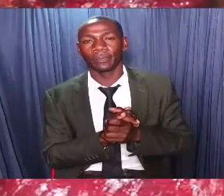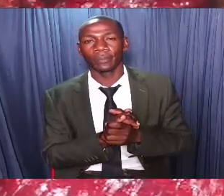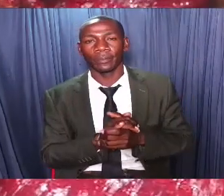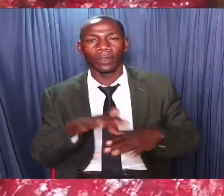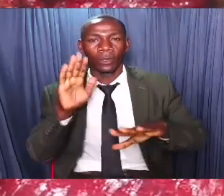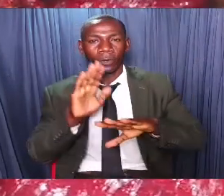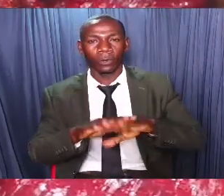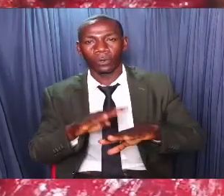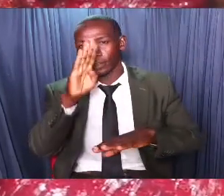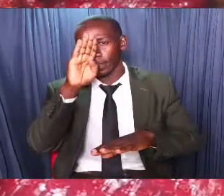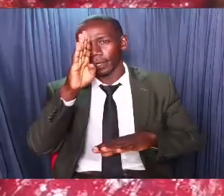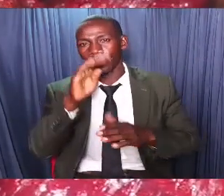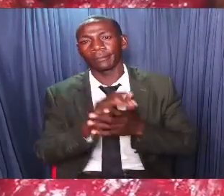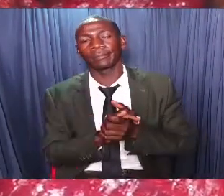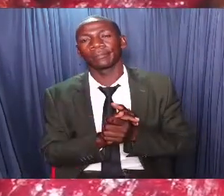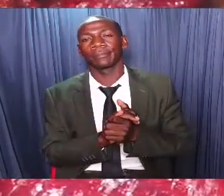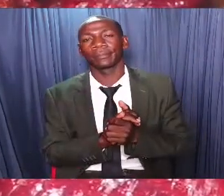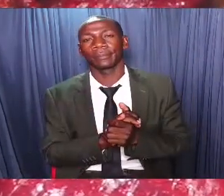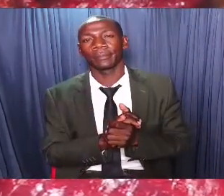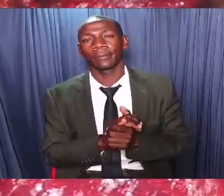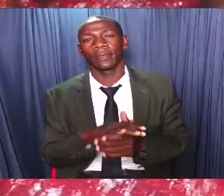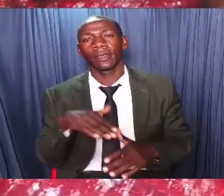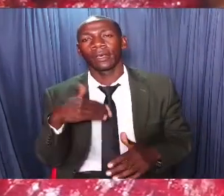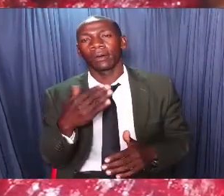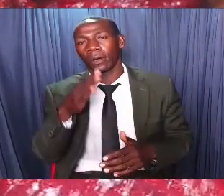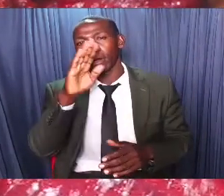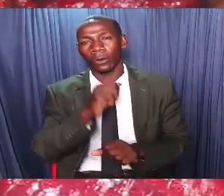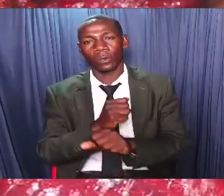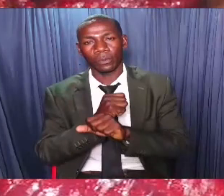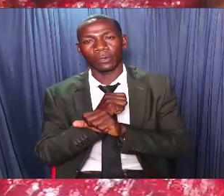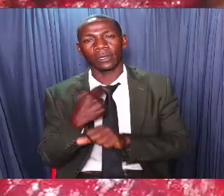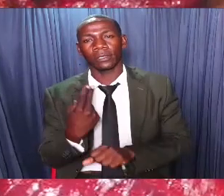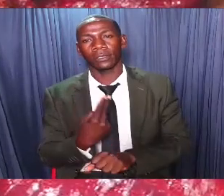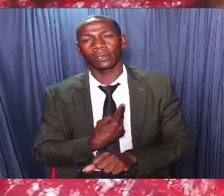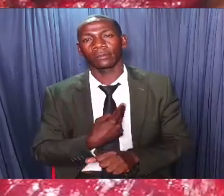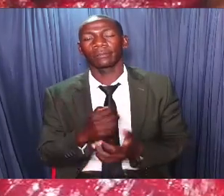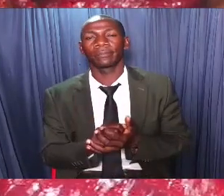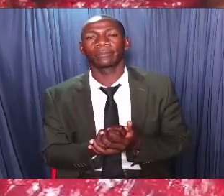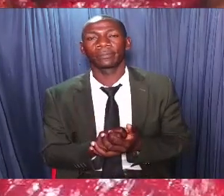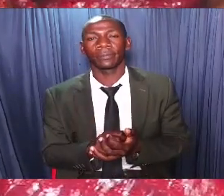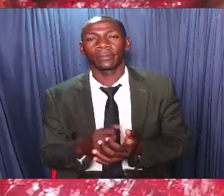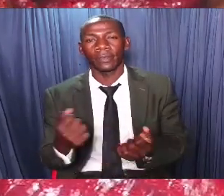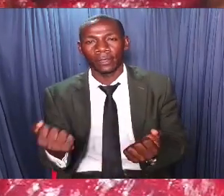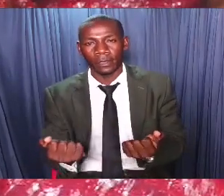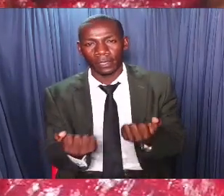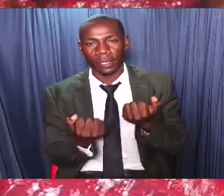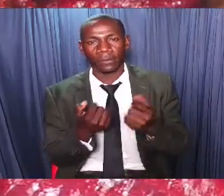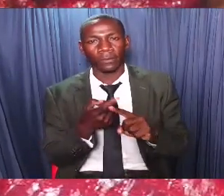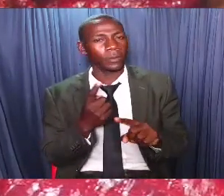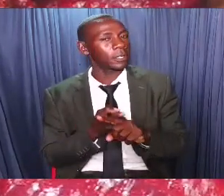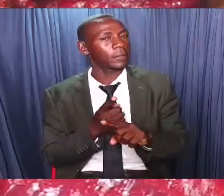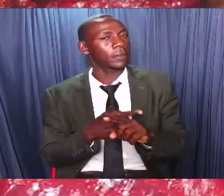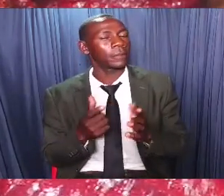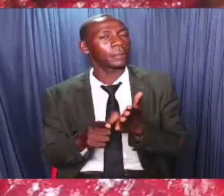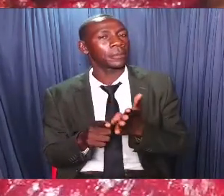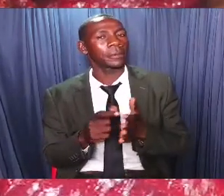Jumapili njema. A good Sunday. Mungu wetu ametulinda. Our God has secured us. Ametuokoa na kila lisilofaa. And saved